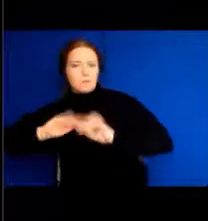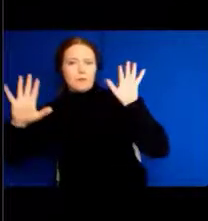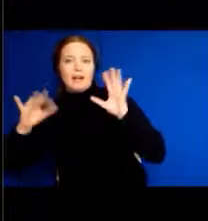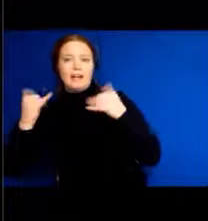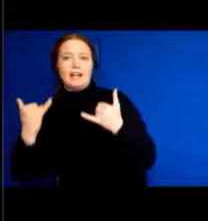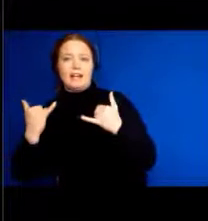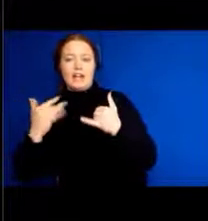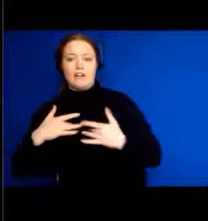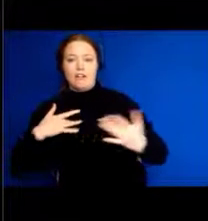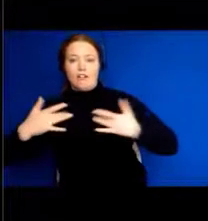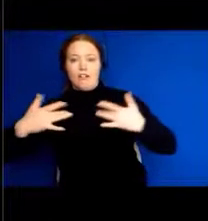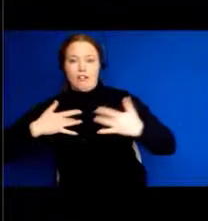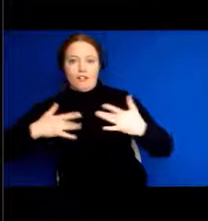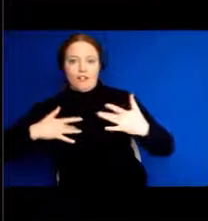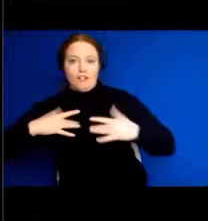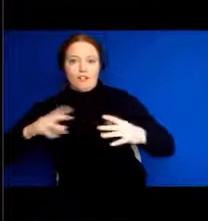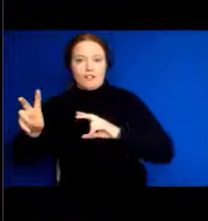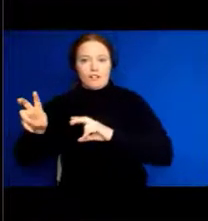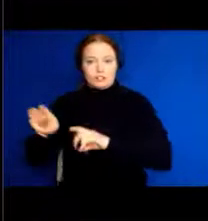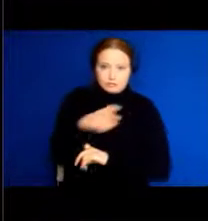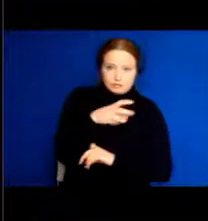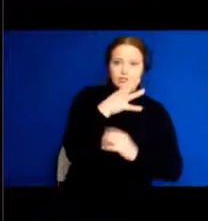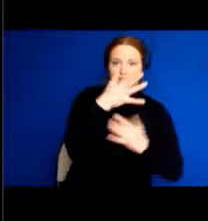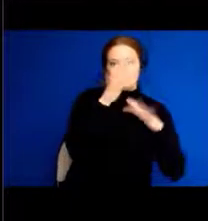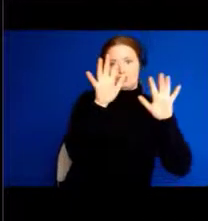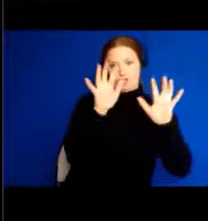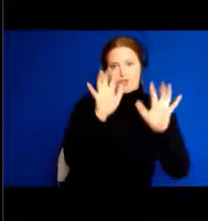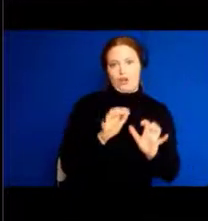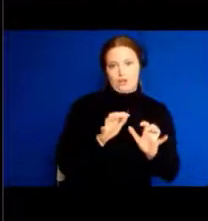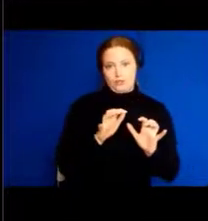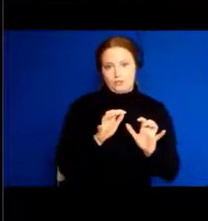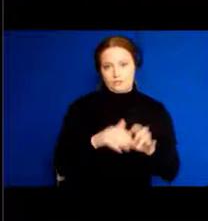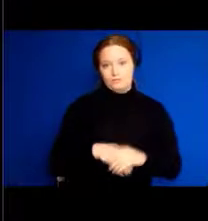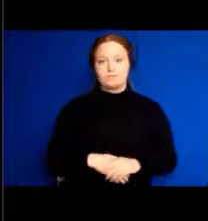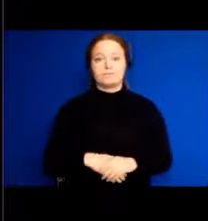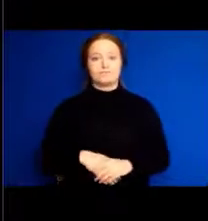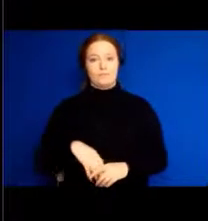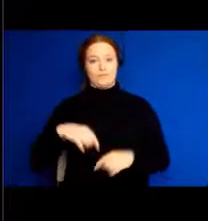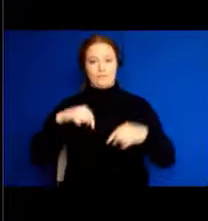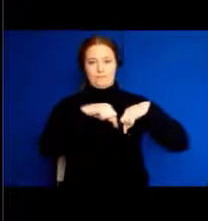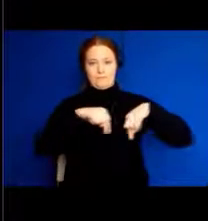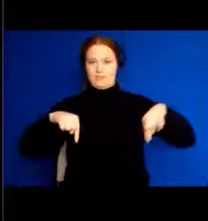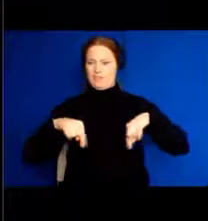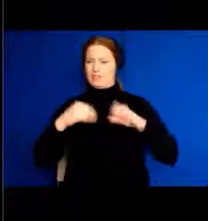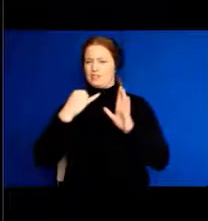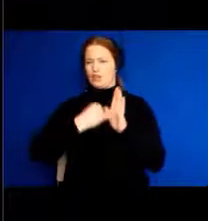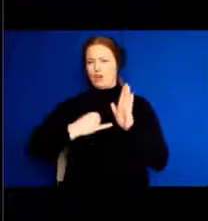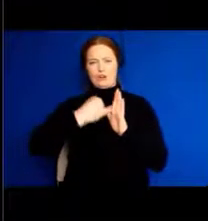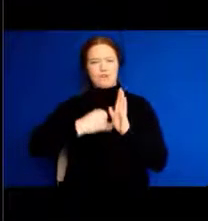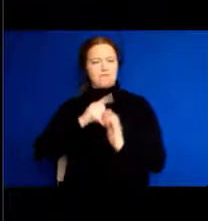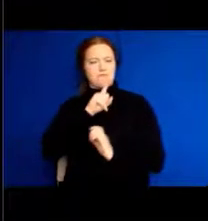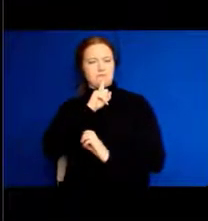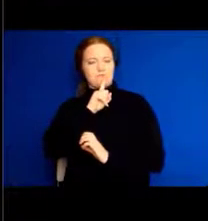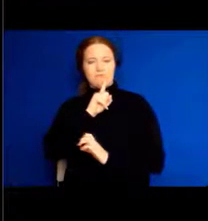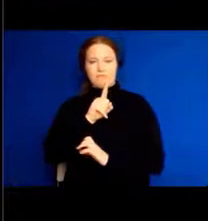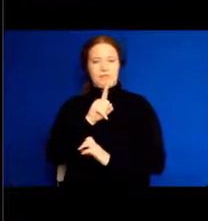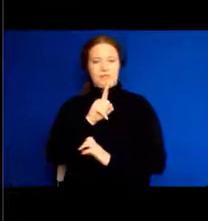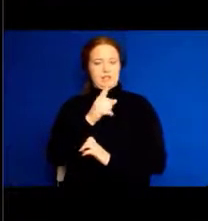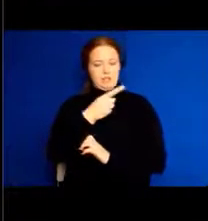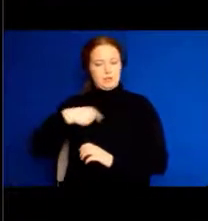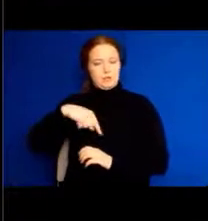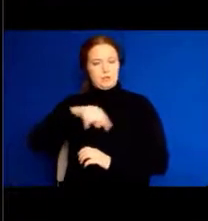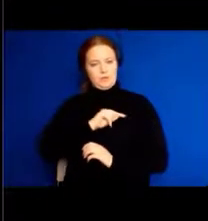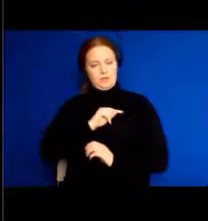became quite a provocative piece for us beginning to understand how people think about their trajectory